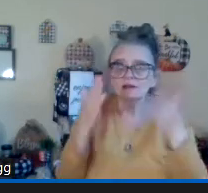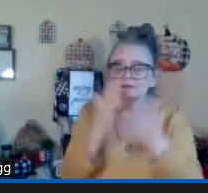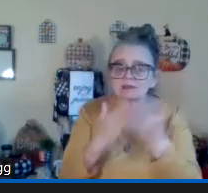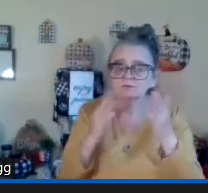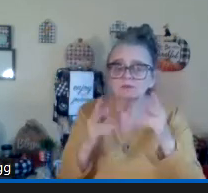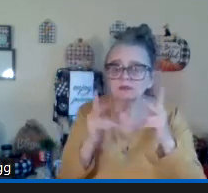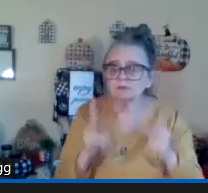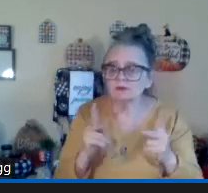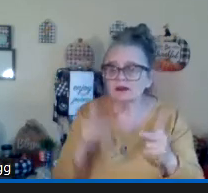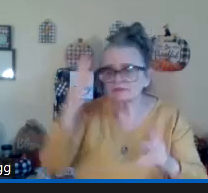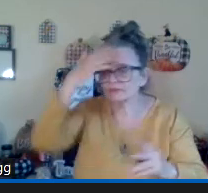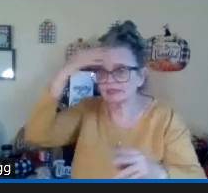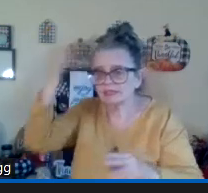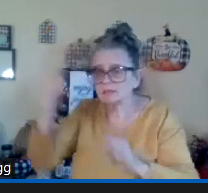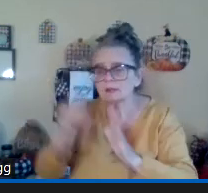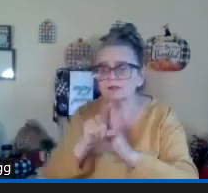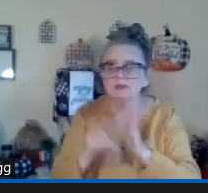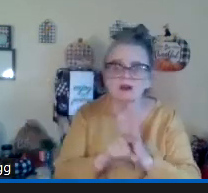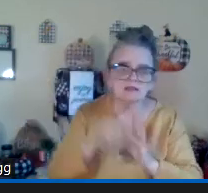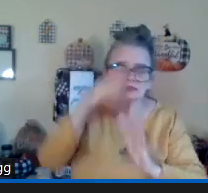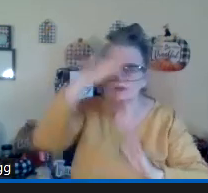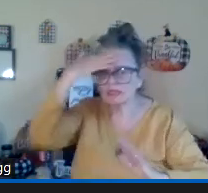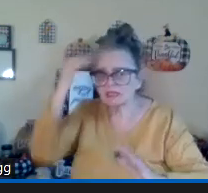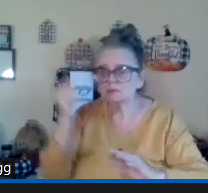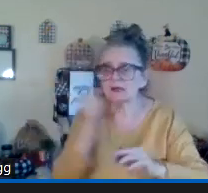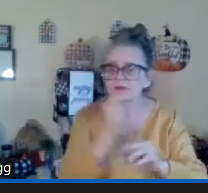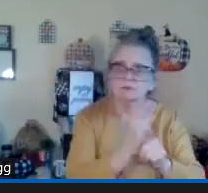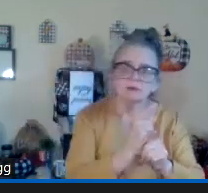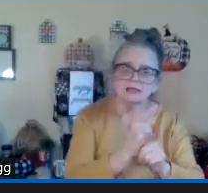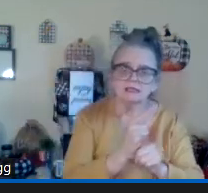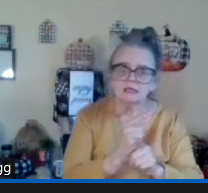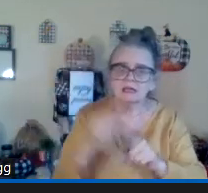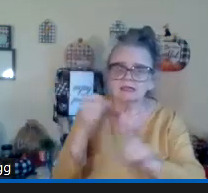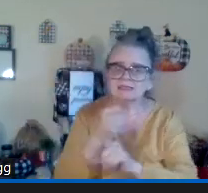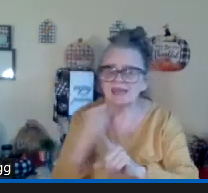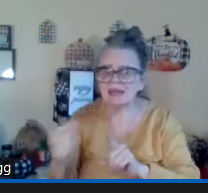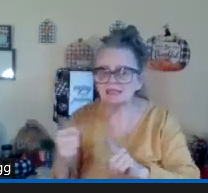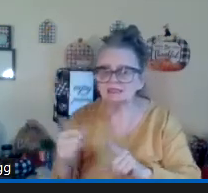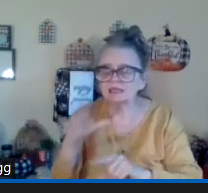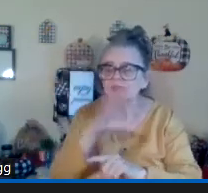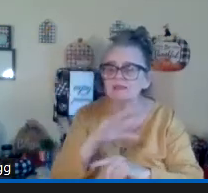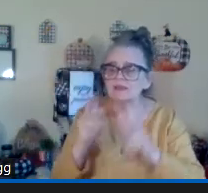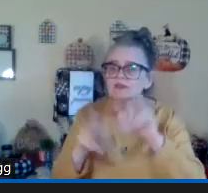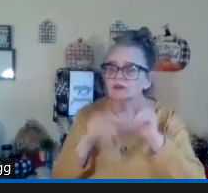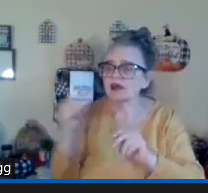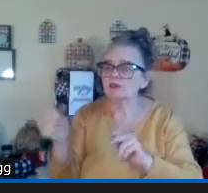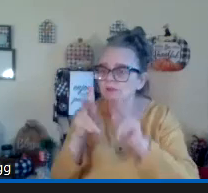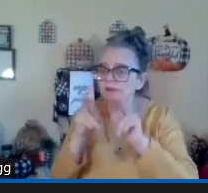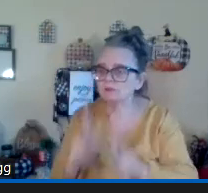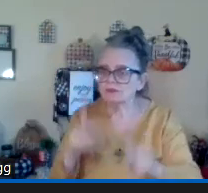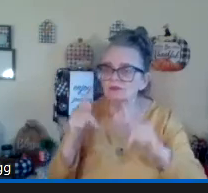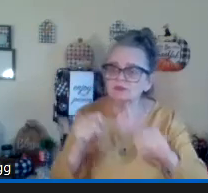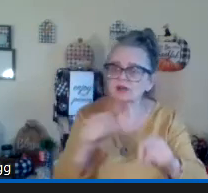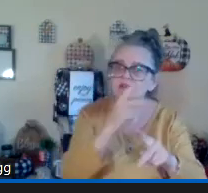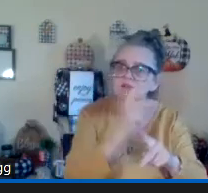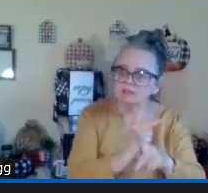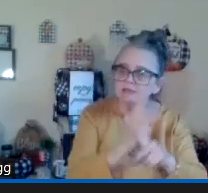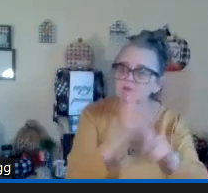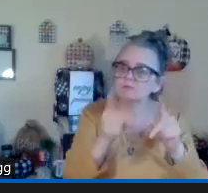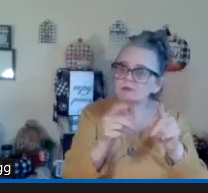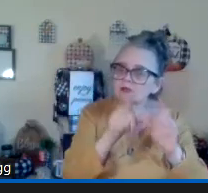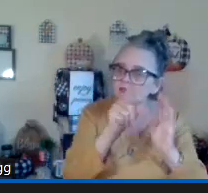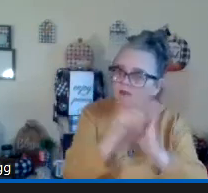now. Some people are forgetting about the laws, forgetting about the right, and attacking, and then there are other people that are trying